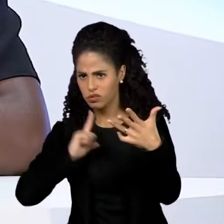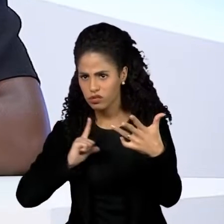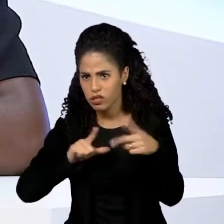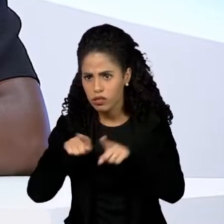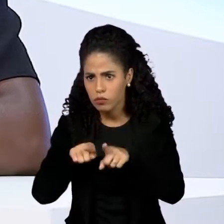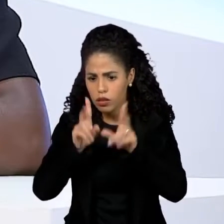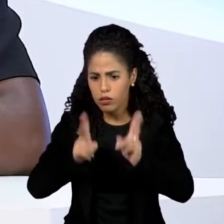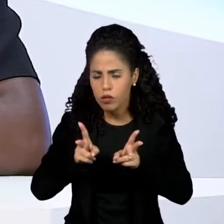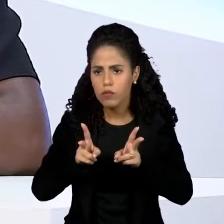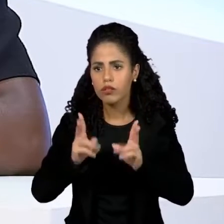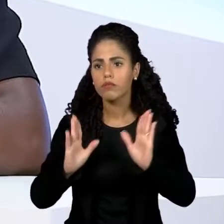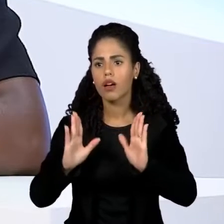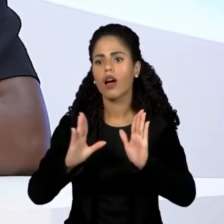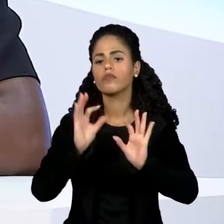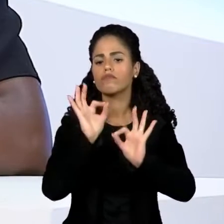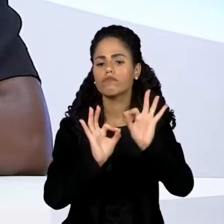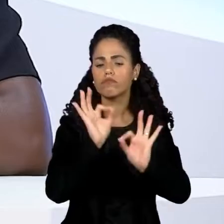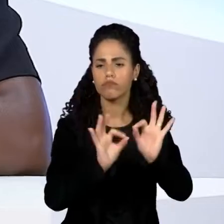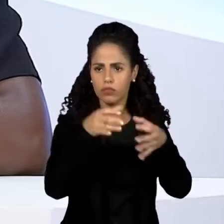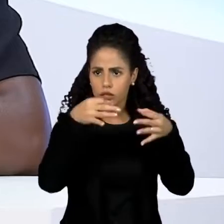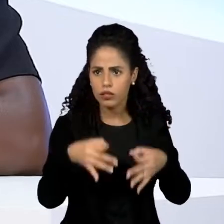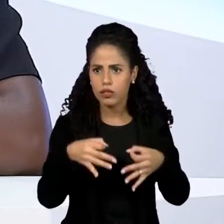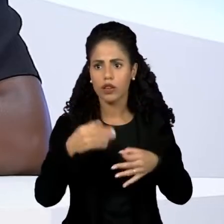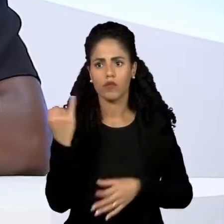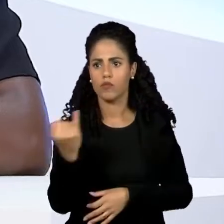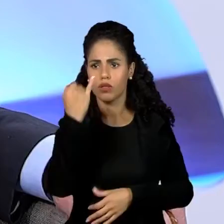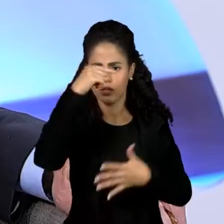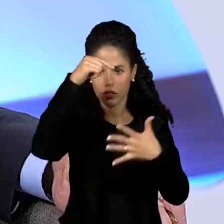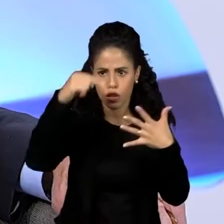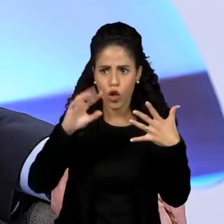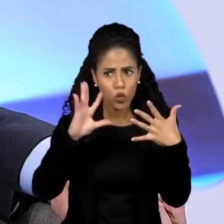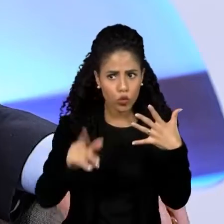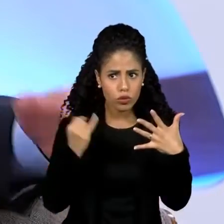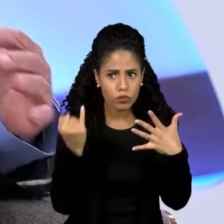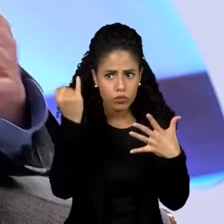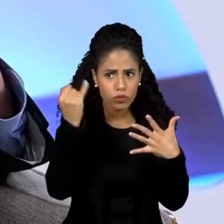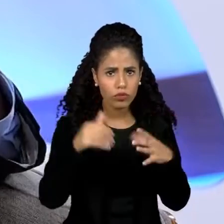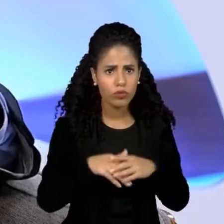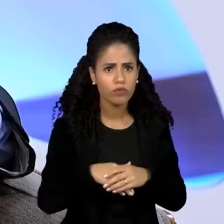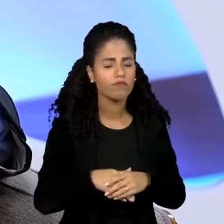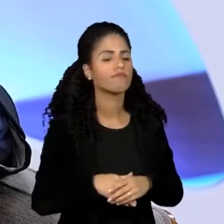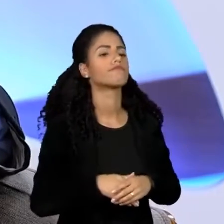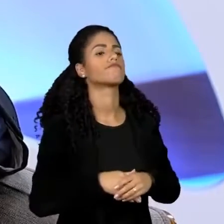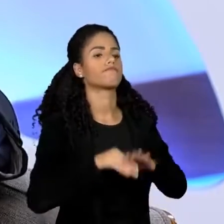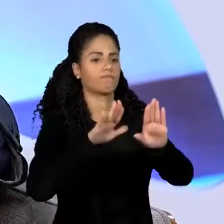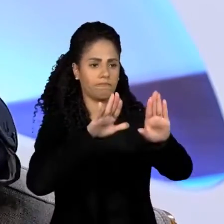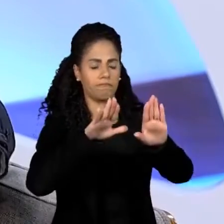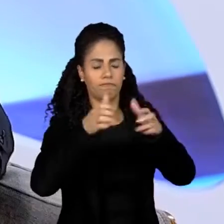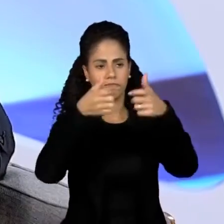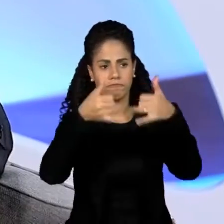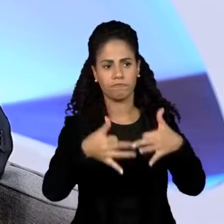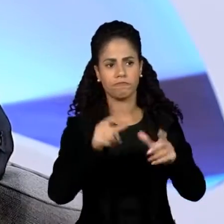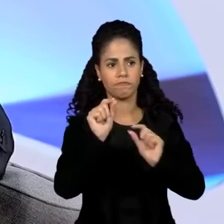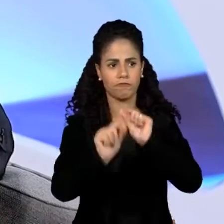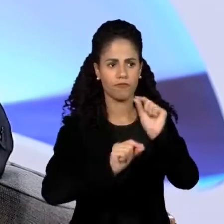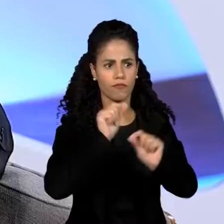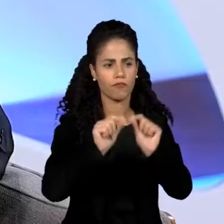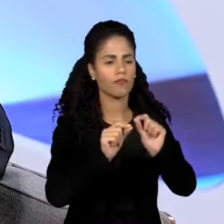enfrentadas na mesma proporção de importância? Well, let me say, I think